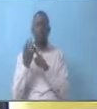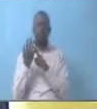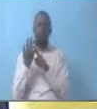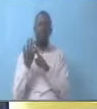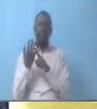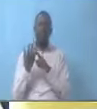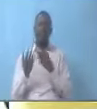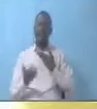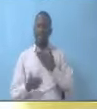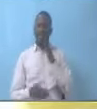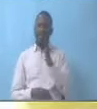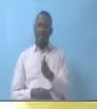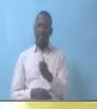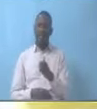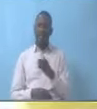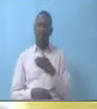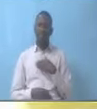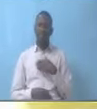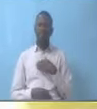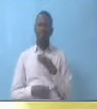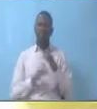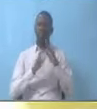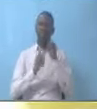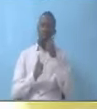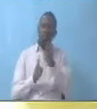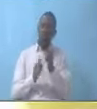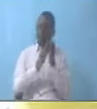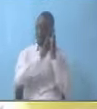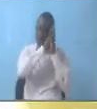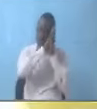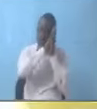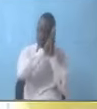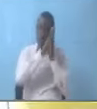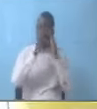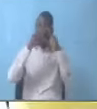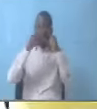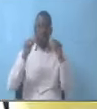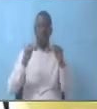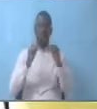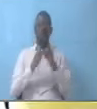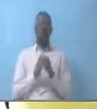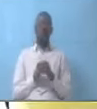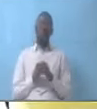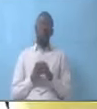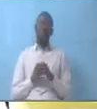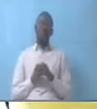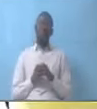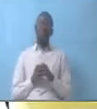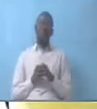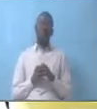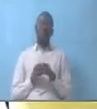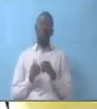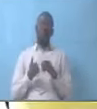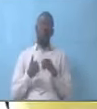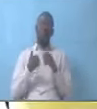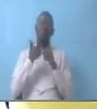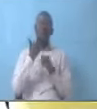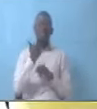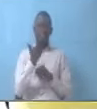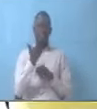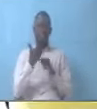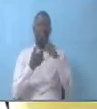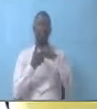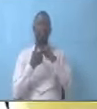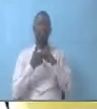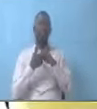ñentel bi right to adequate housing am nak dekuway e I took proper